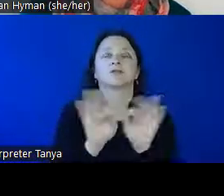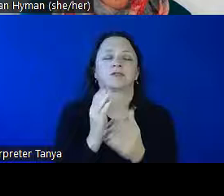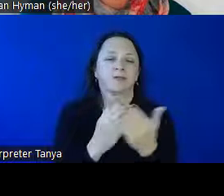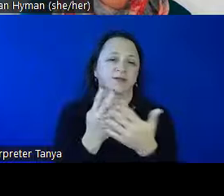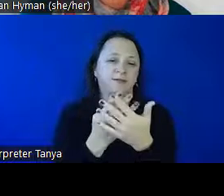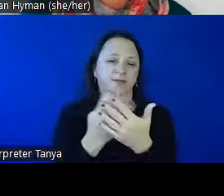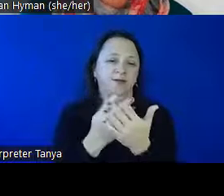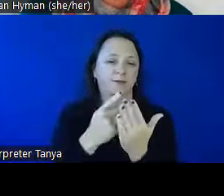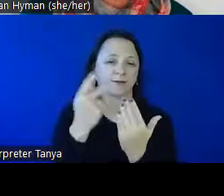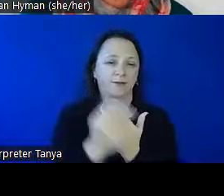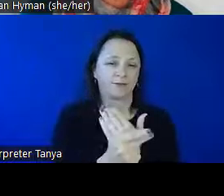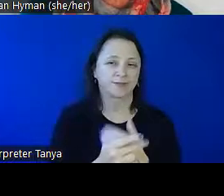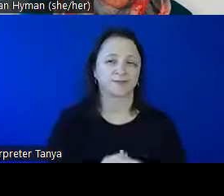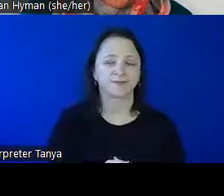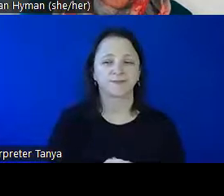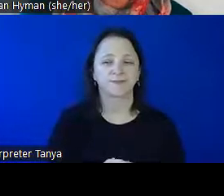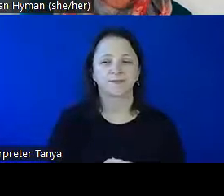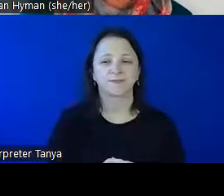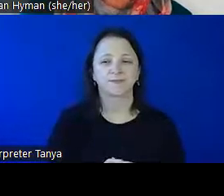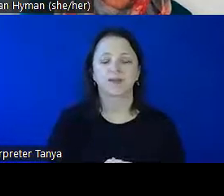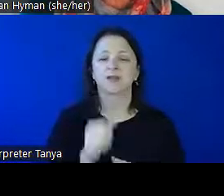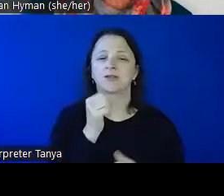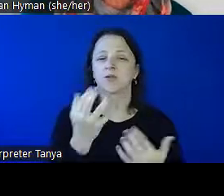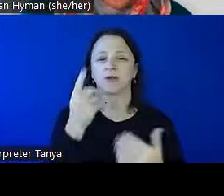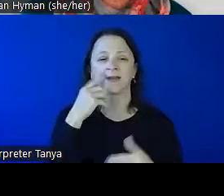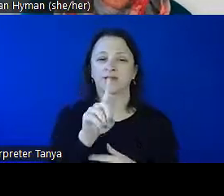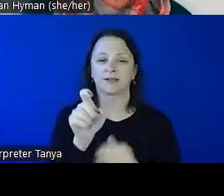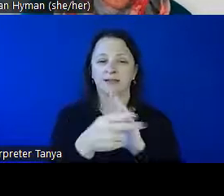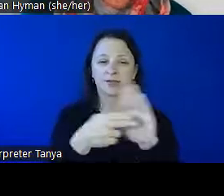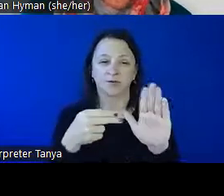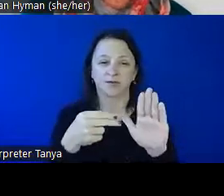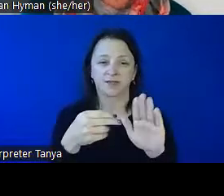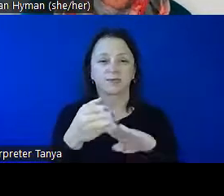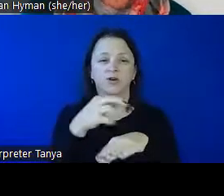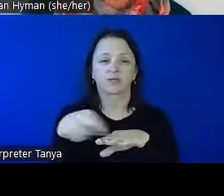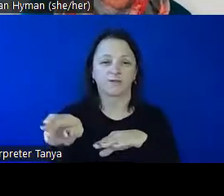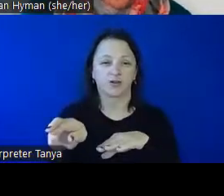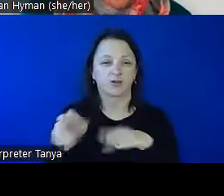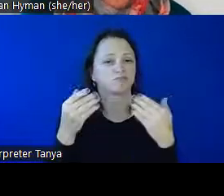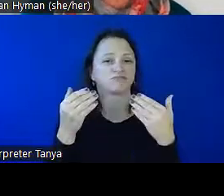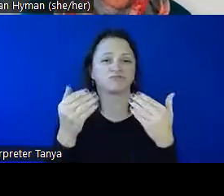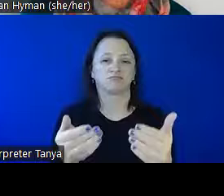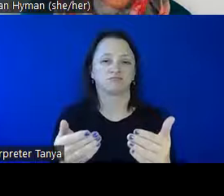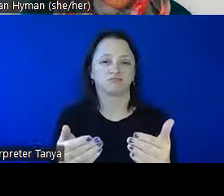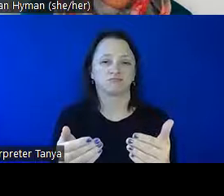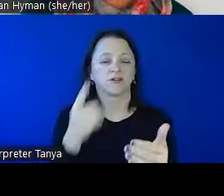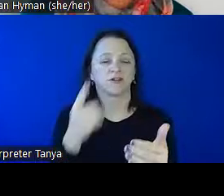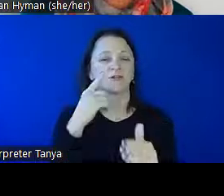screening programs. And don't wait for a diagnosis to make a referral for symptomatic